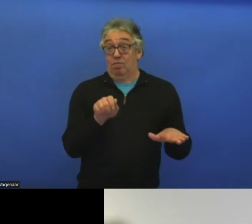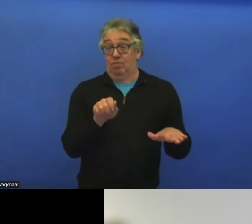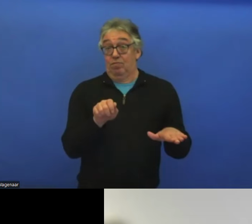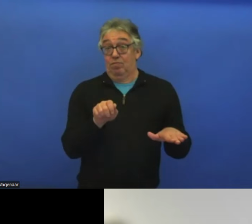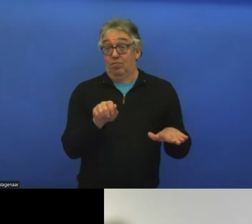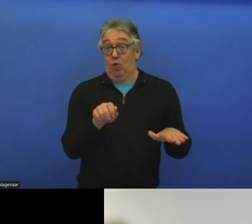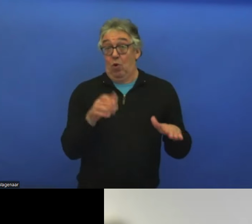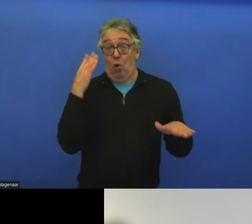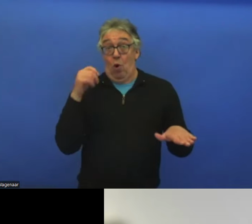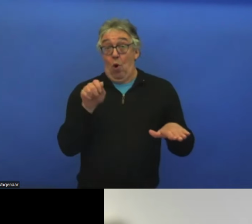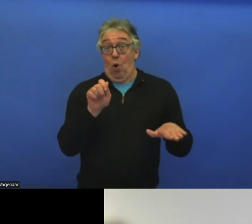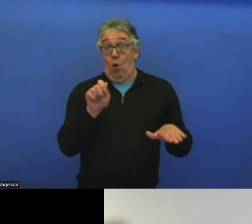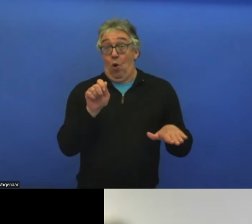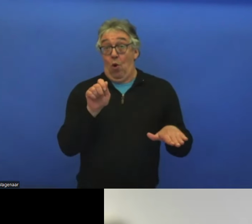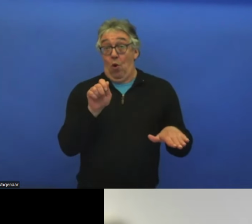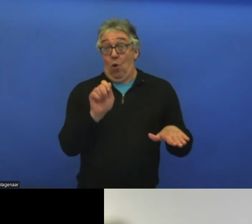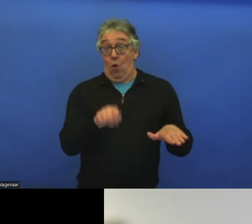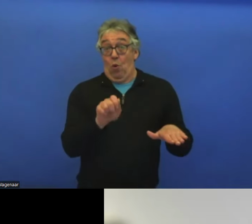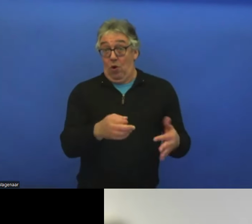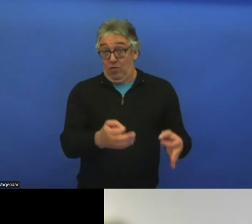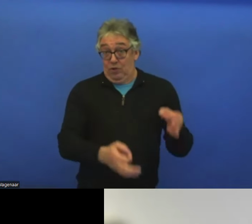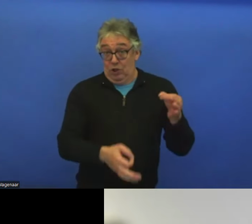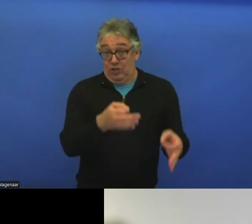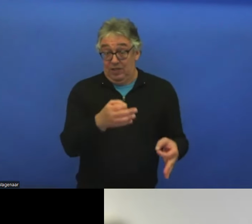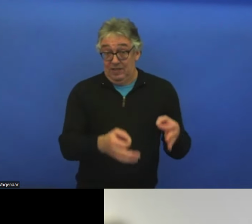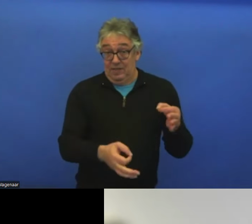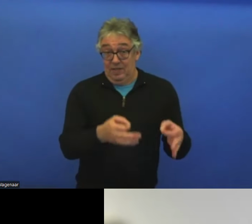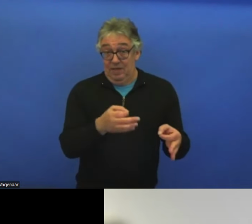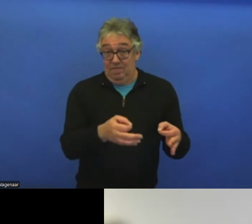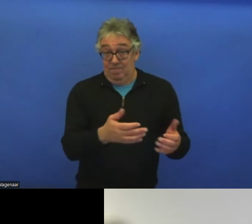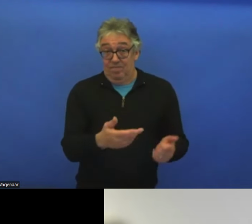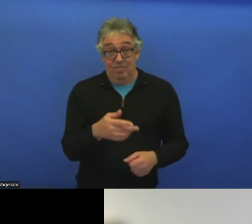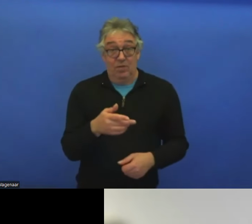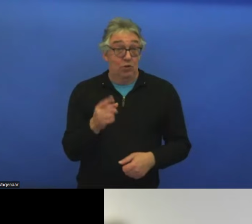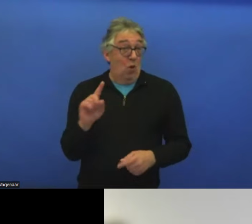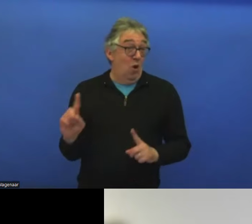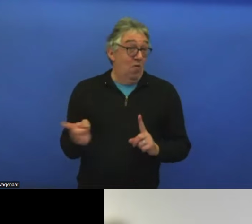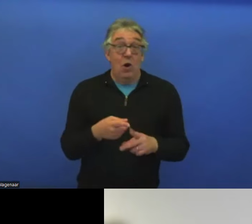perpetrators of human rights violation accountable is the authorities of their country.